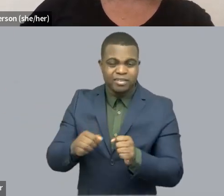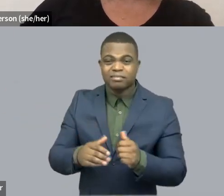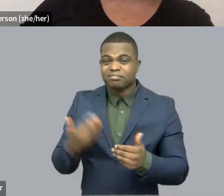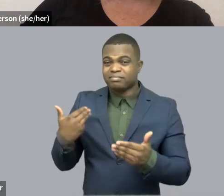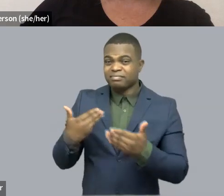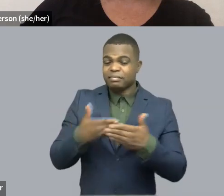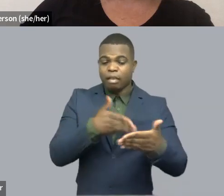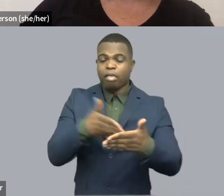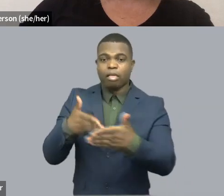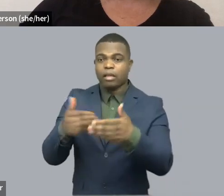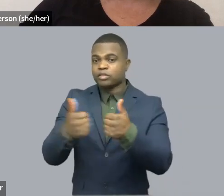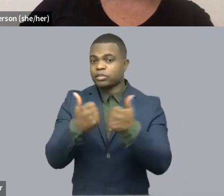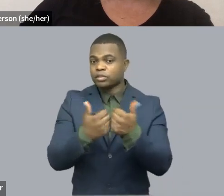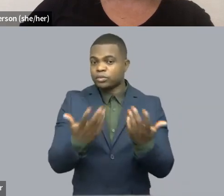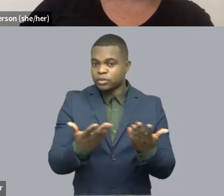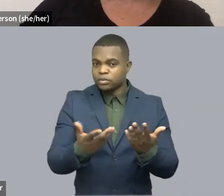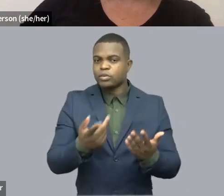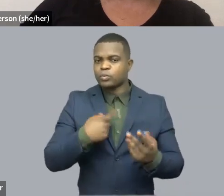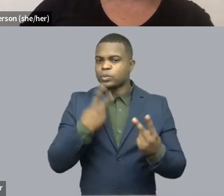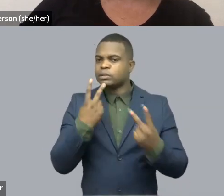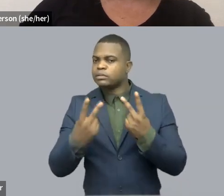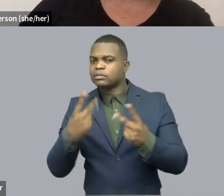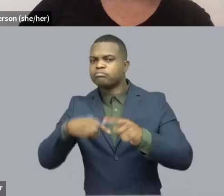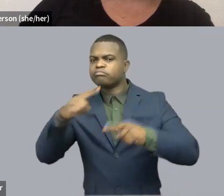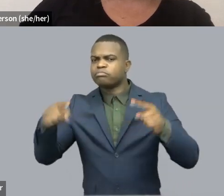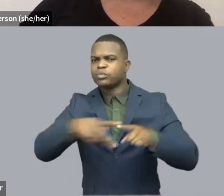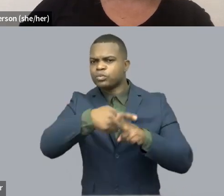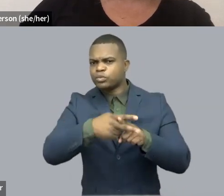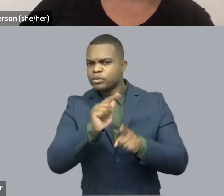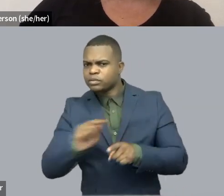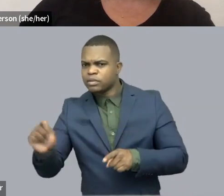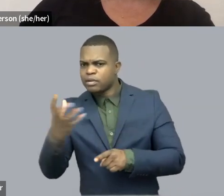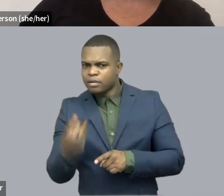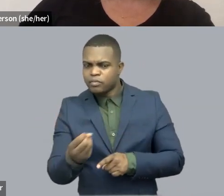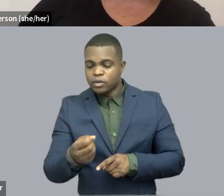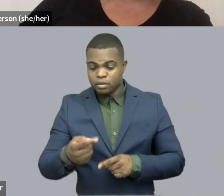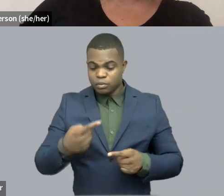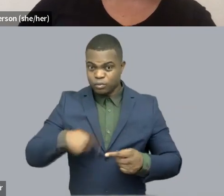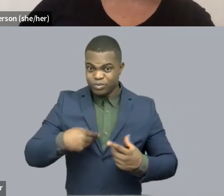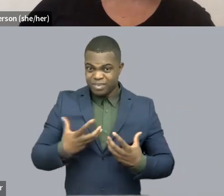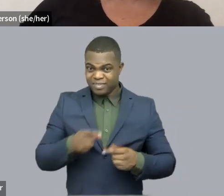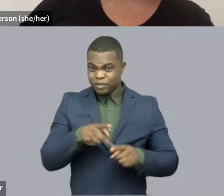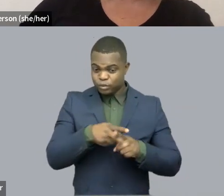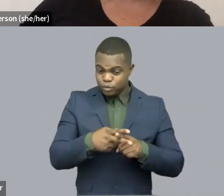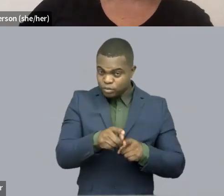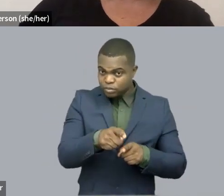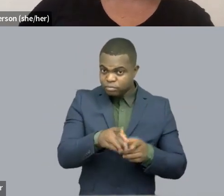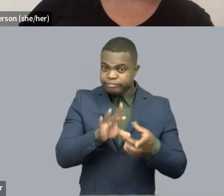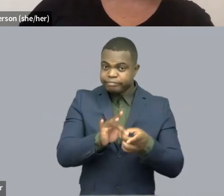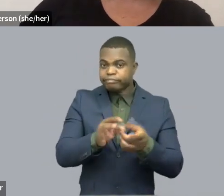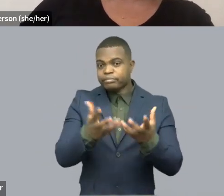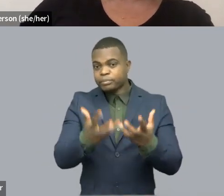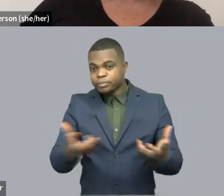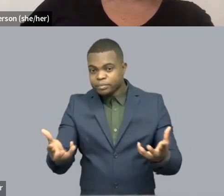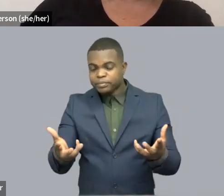proprietary tools, obviously. And one of the things that we started discussing also with the different civil society organization